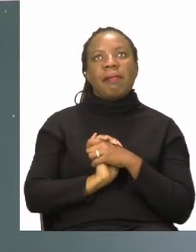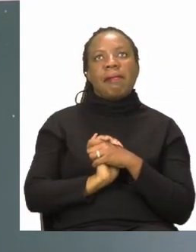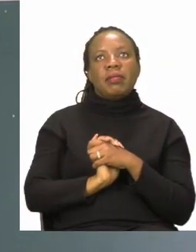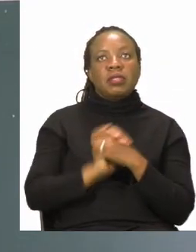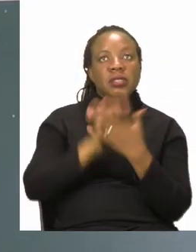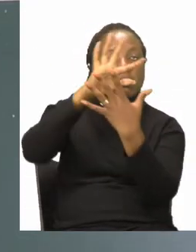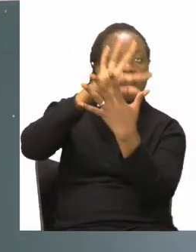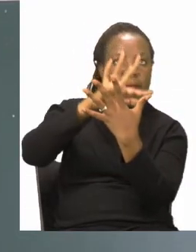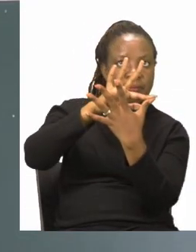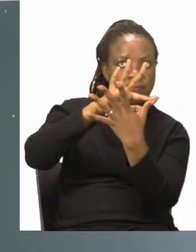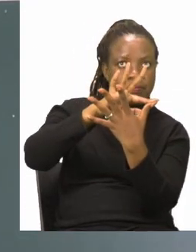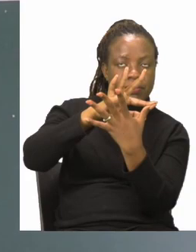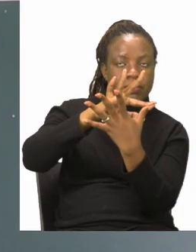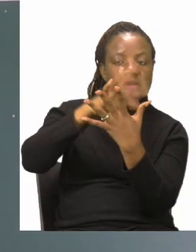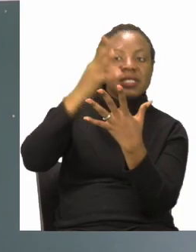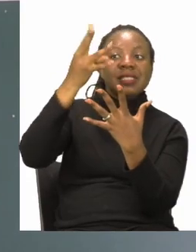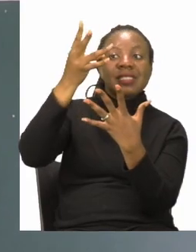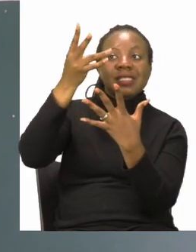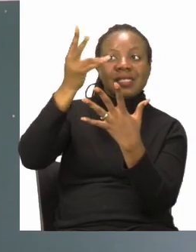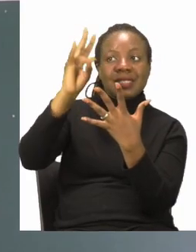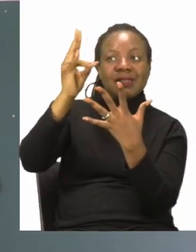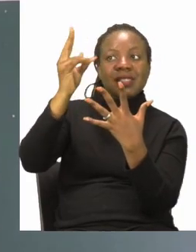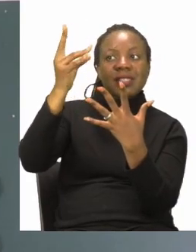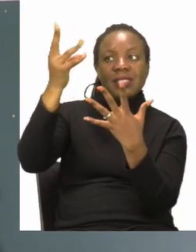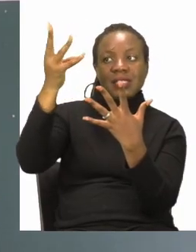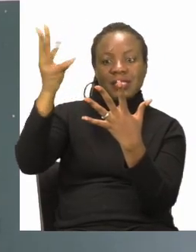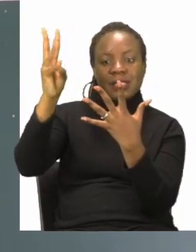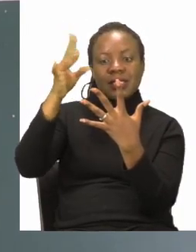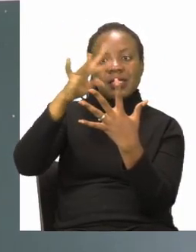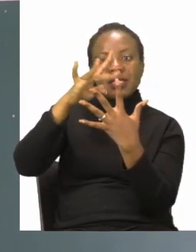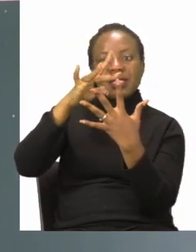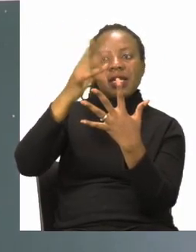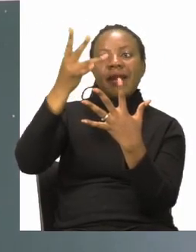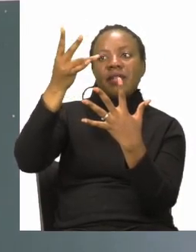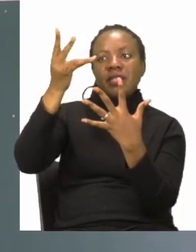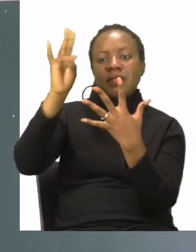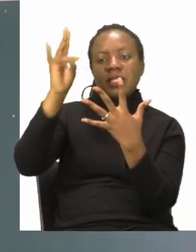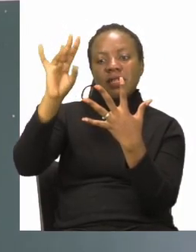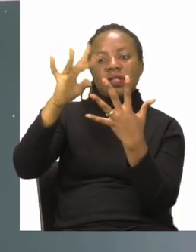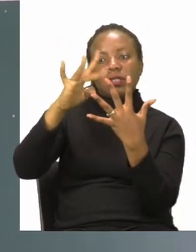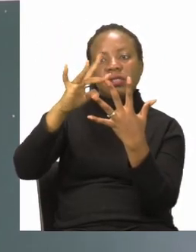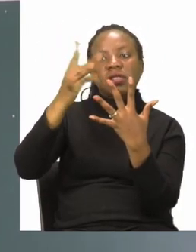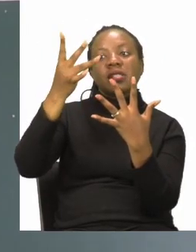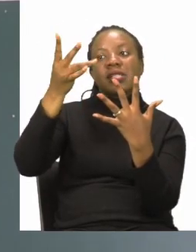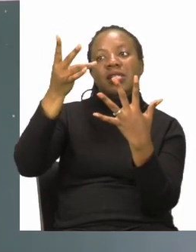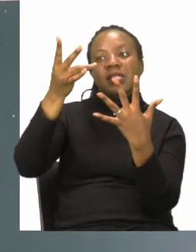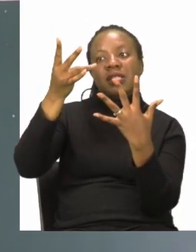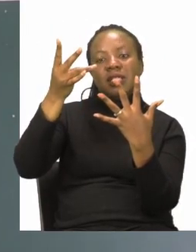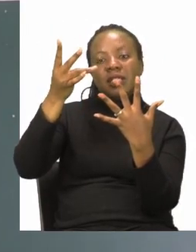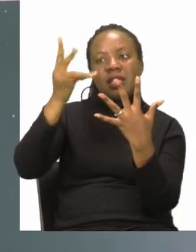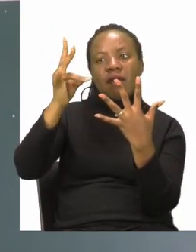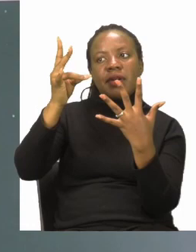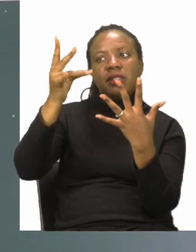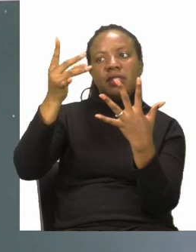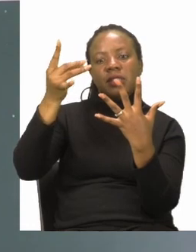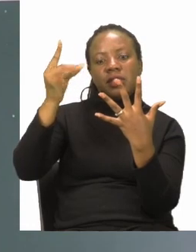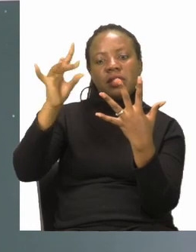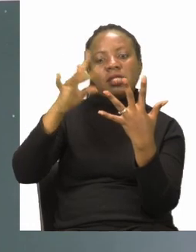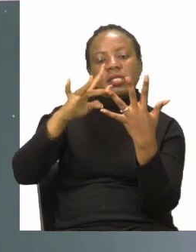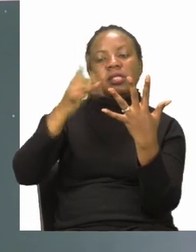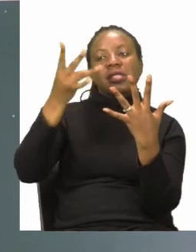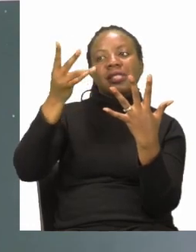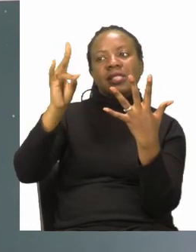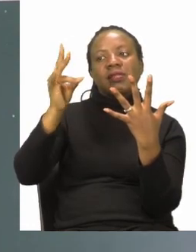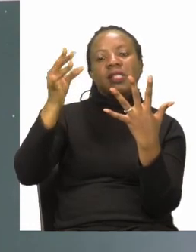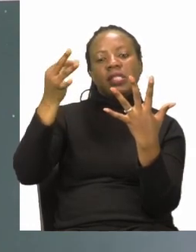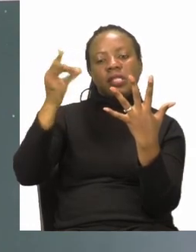next number will be the number 80. Okay, now everyone, you can go